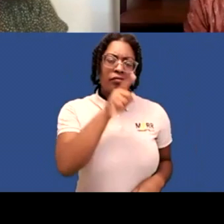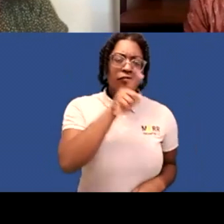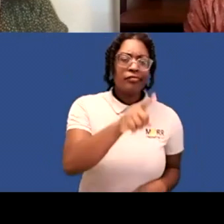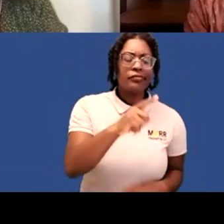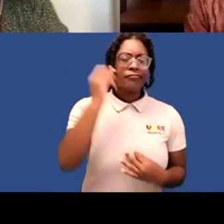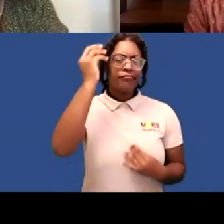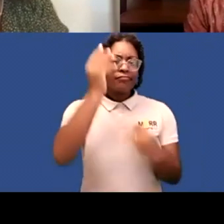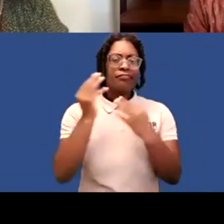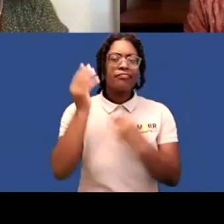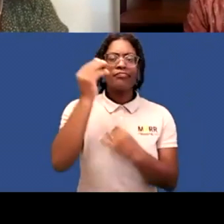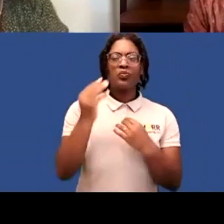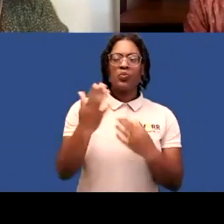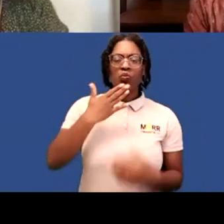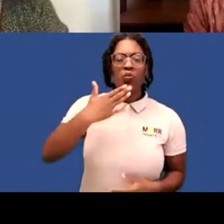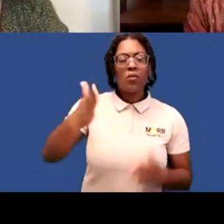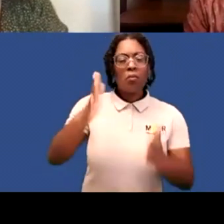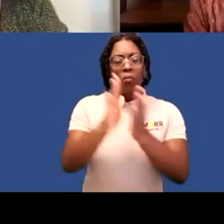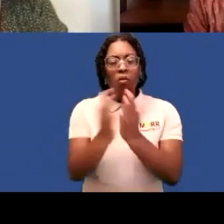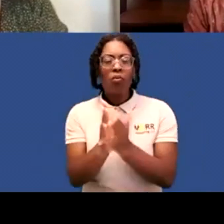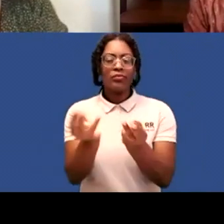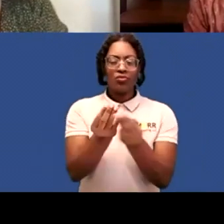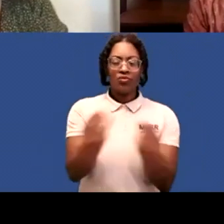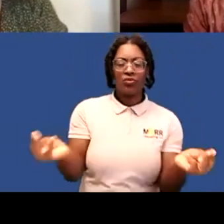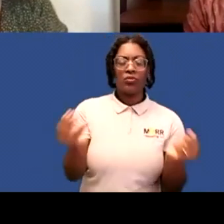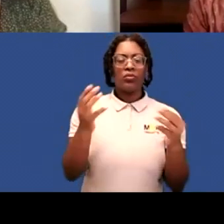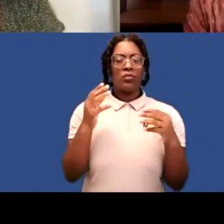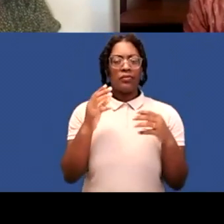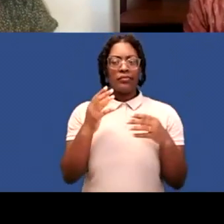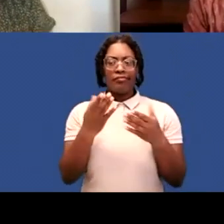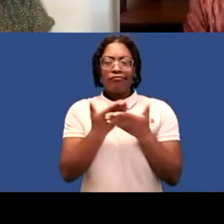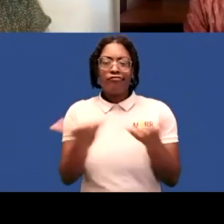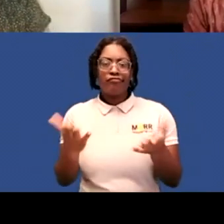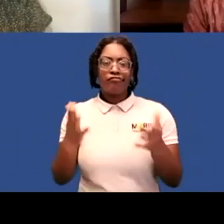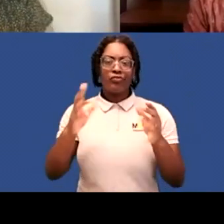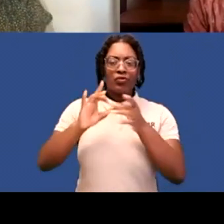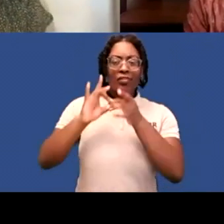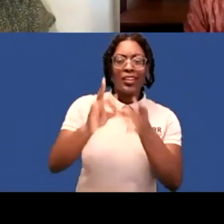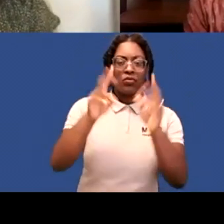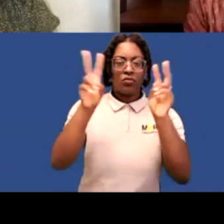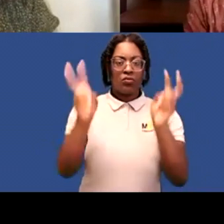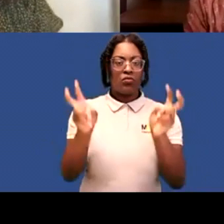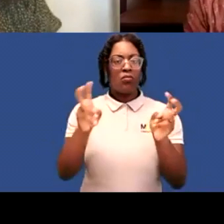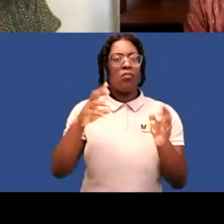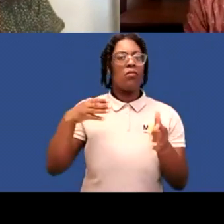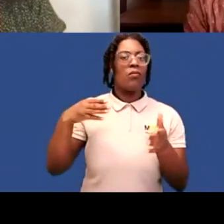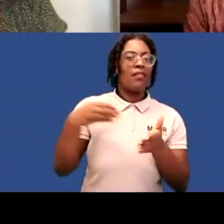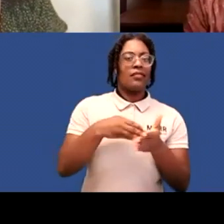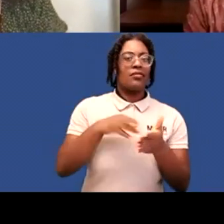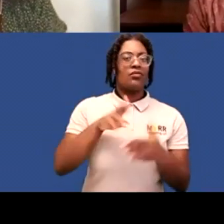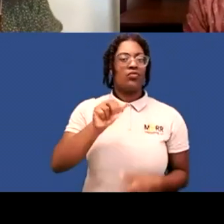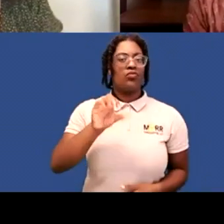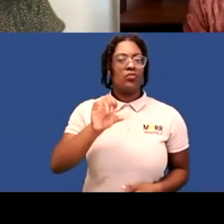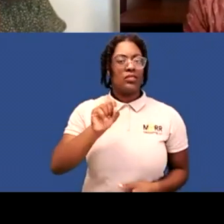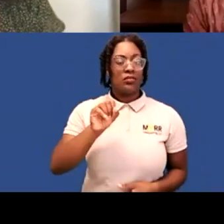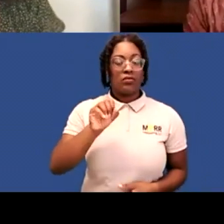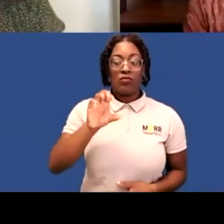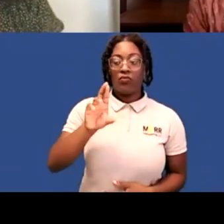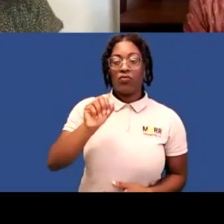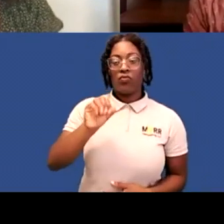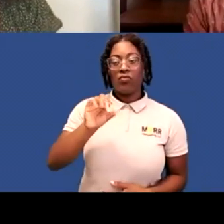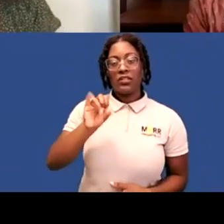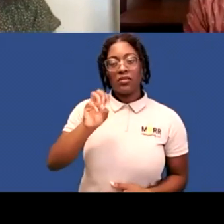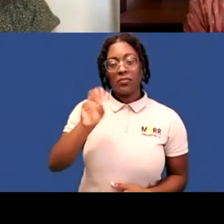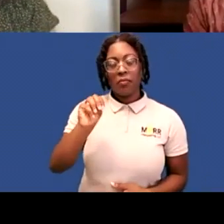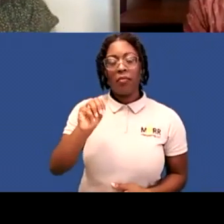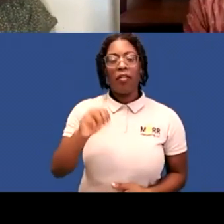these materials and resources and putting them together in ways, and I can either use them directly or I can